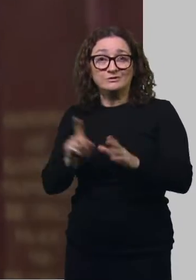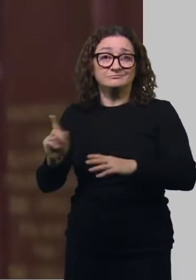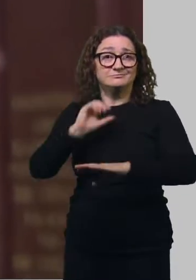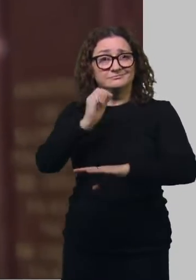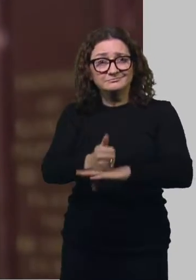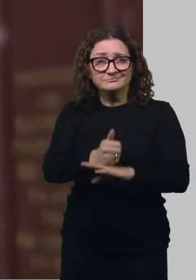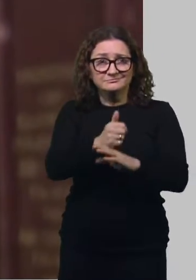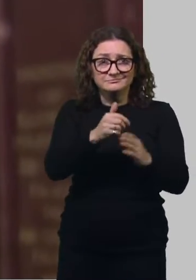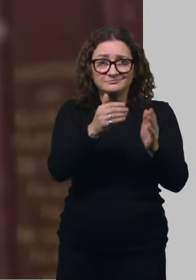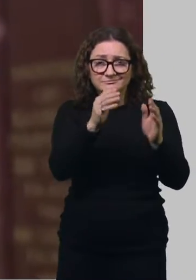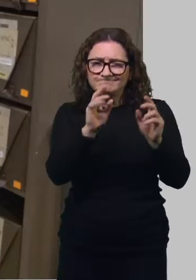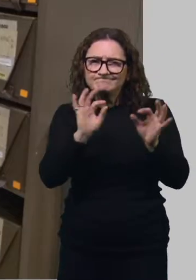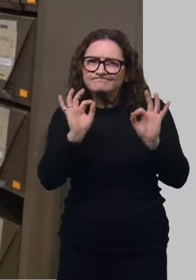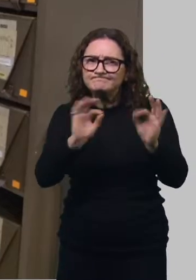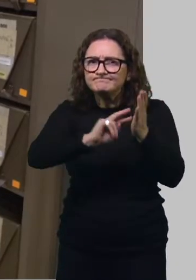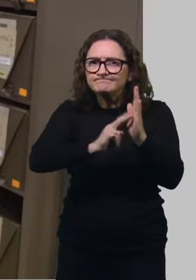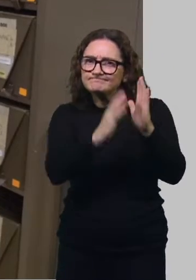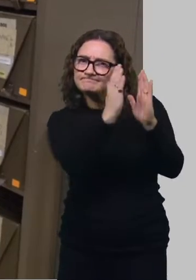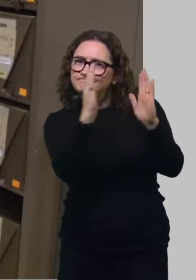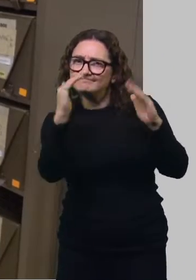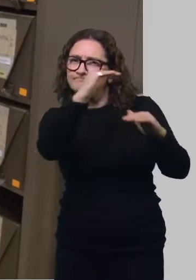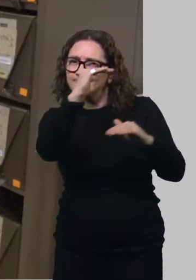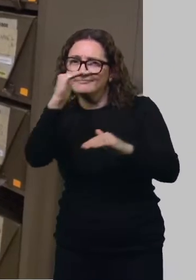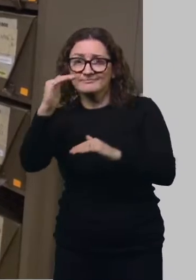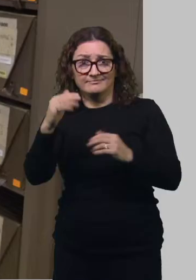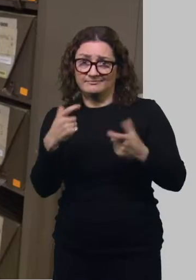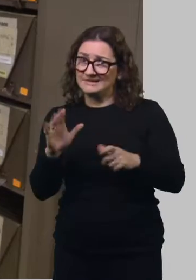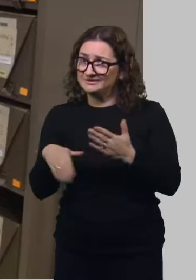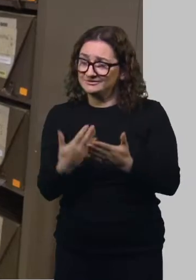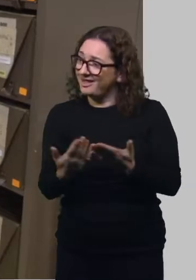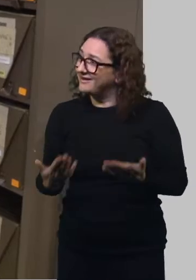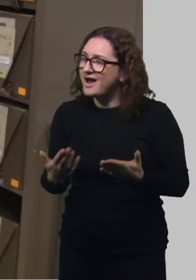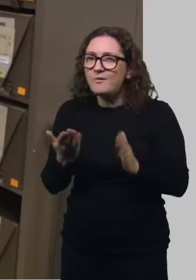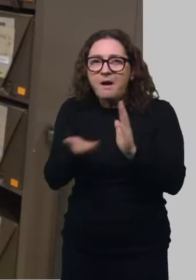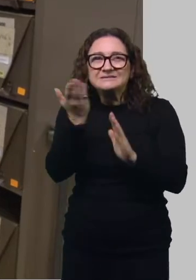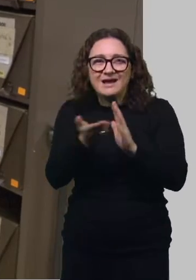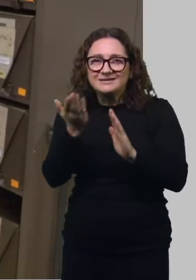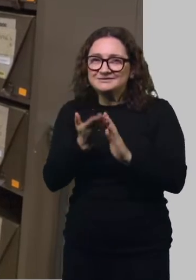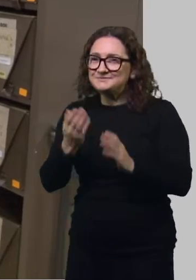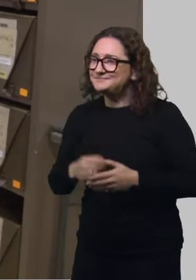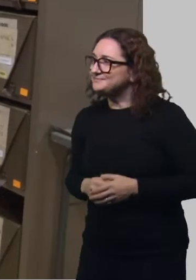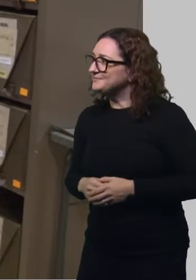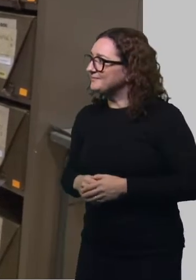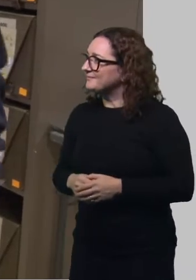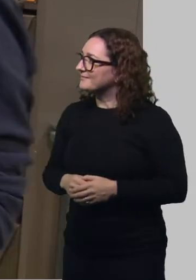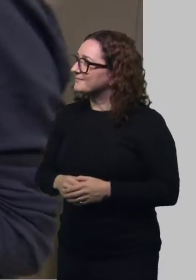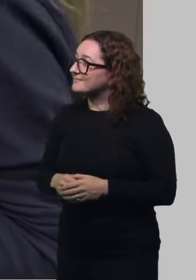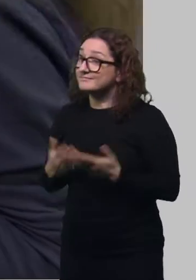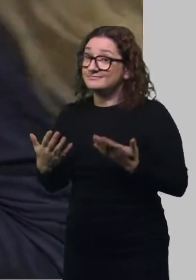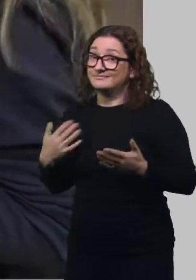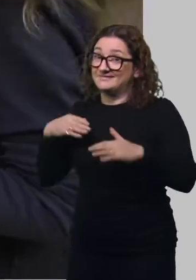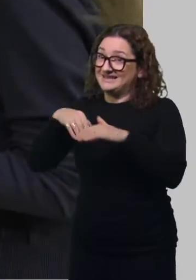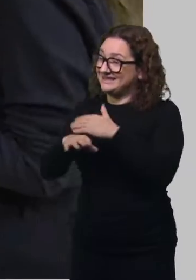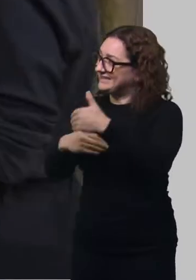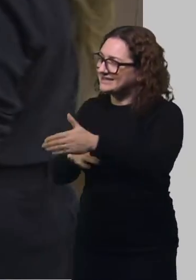still in use today, but updated according to modern standards and practices. Let's go into one of the strong rooms where the archives are